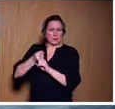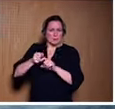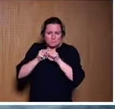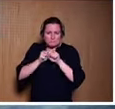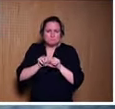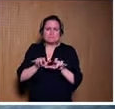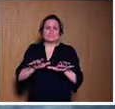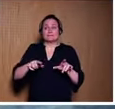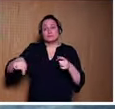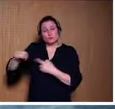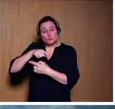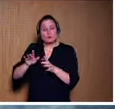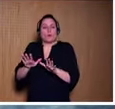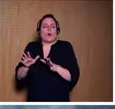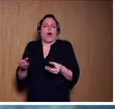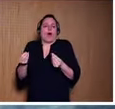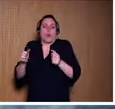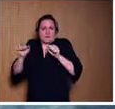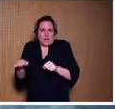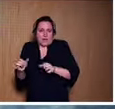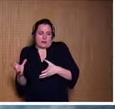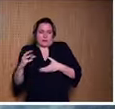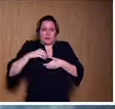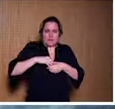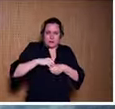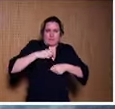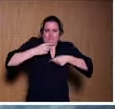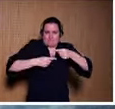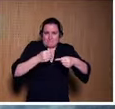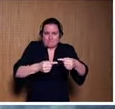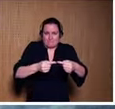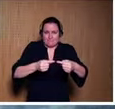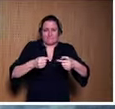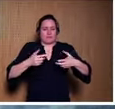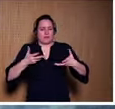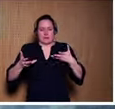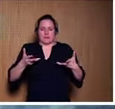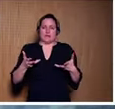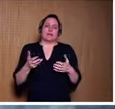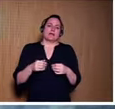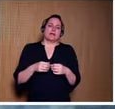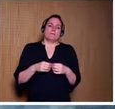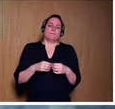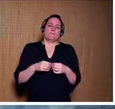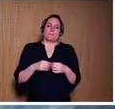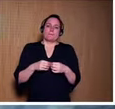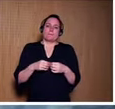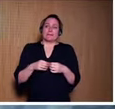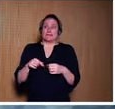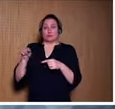participation and democratic engagement. And the kind of, you know, the tactics and the strategies and the playbook of